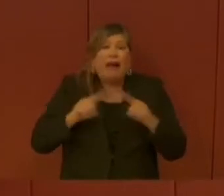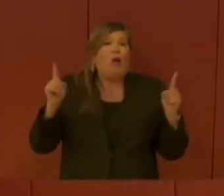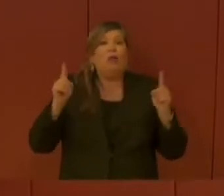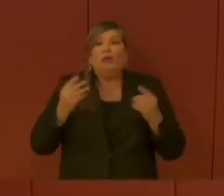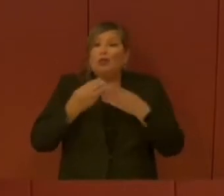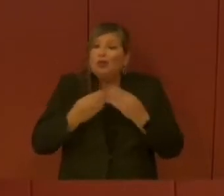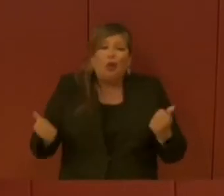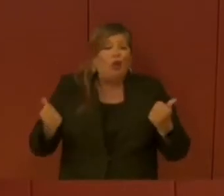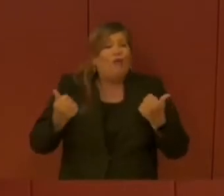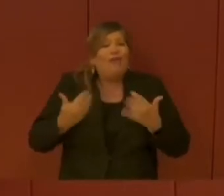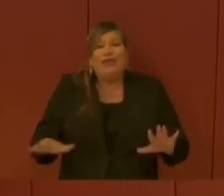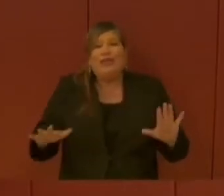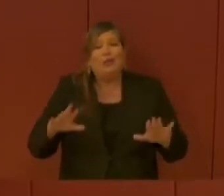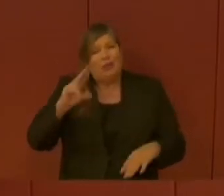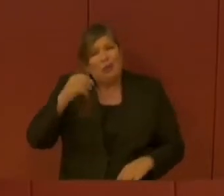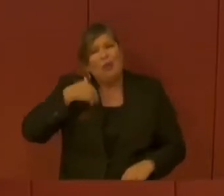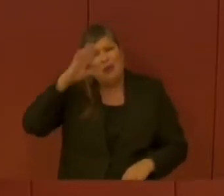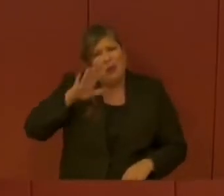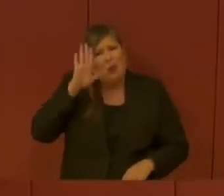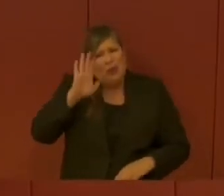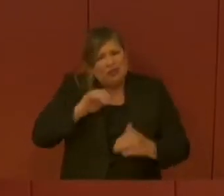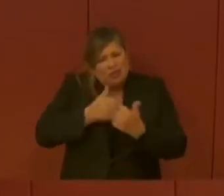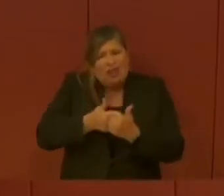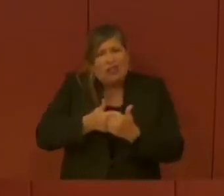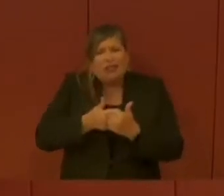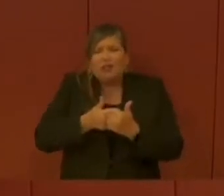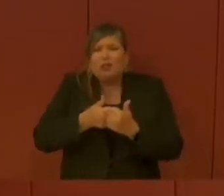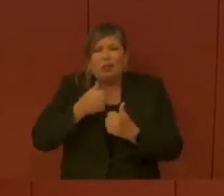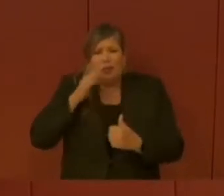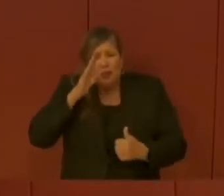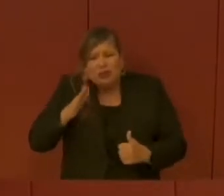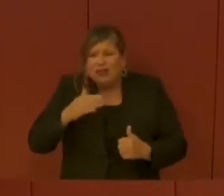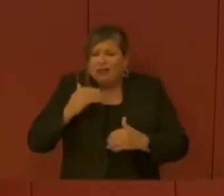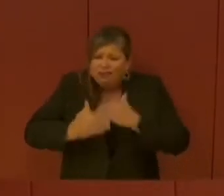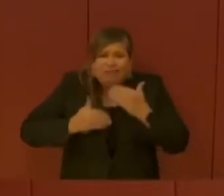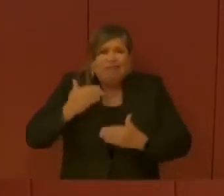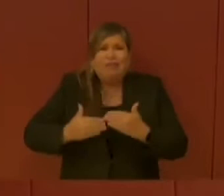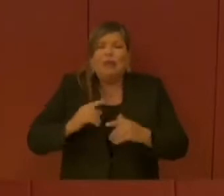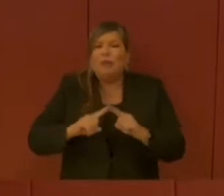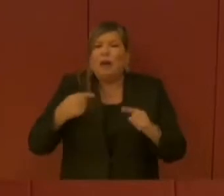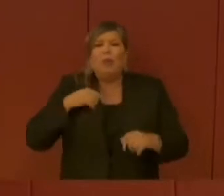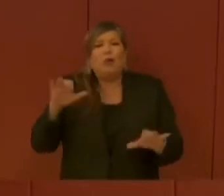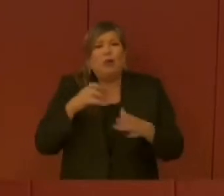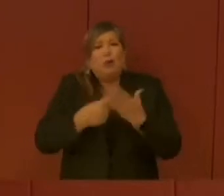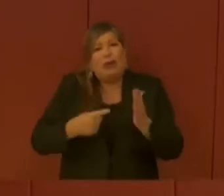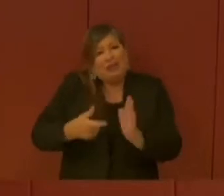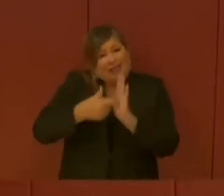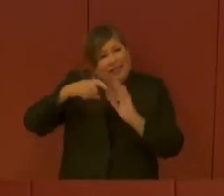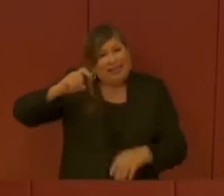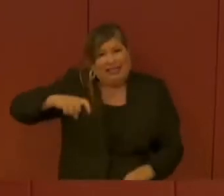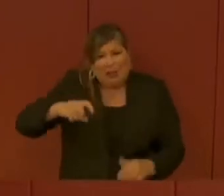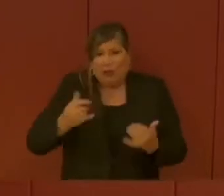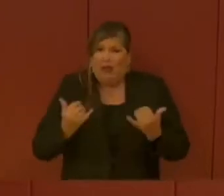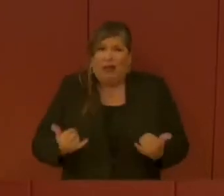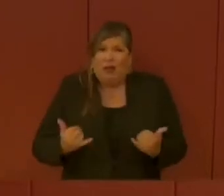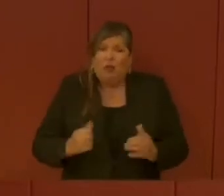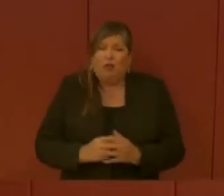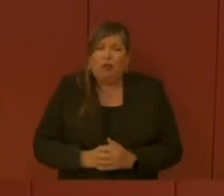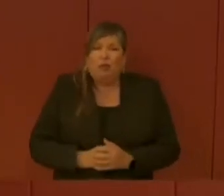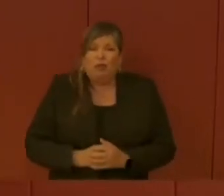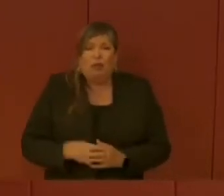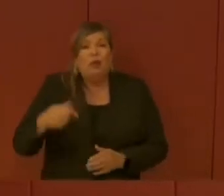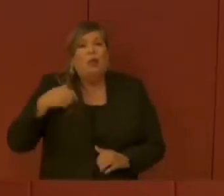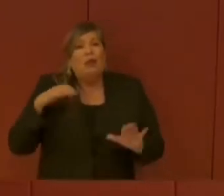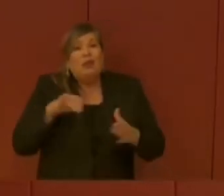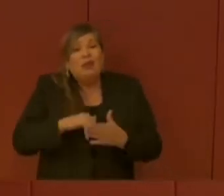going to be challenging. But we are doing something that is necessary at this moment, not only to do the right thing